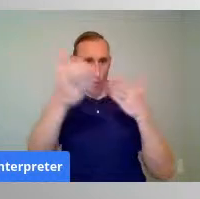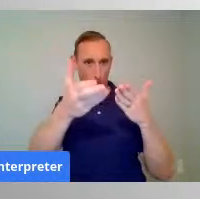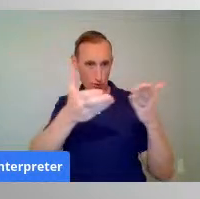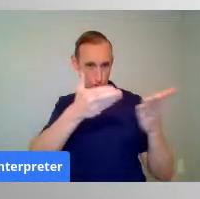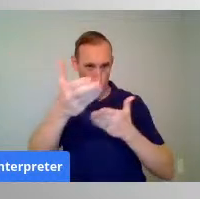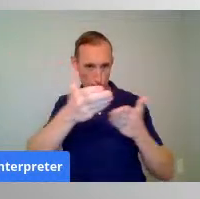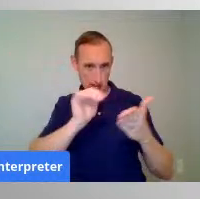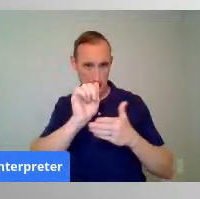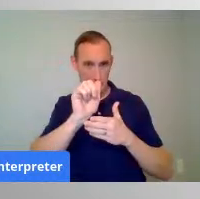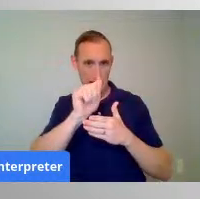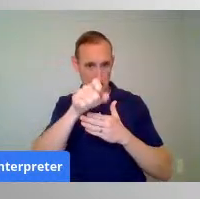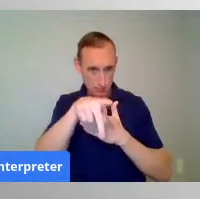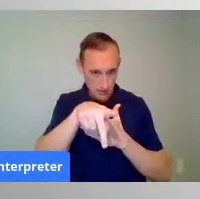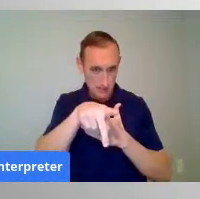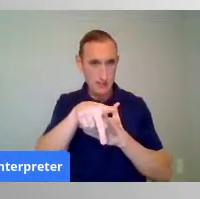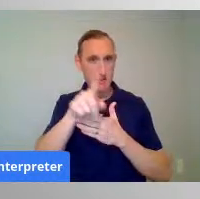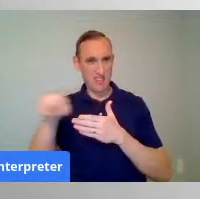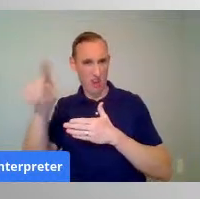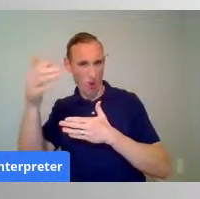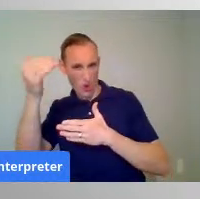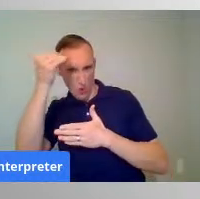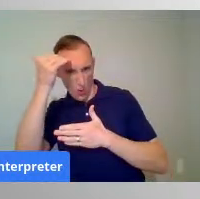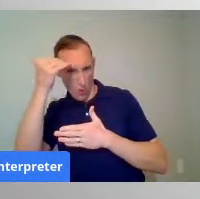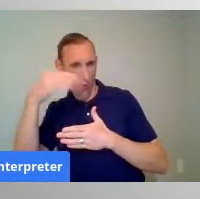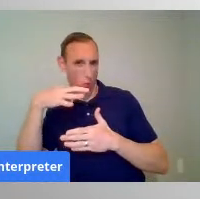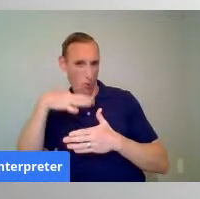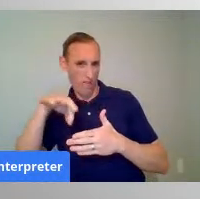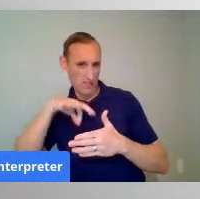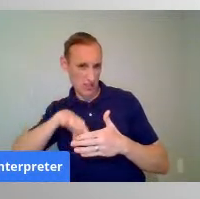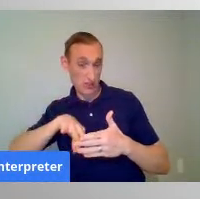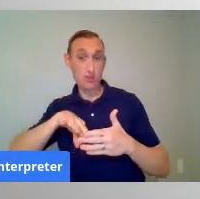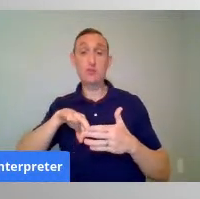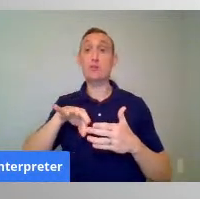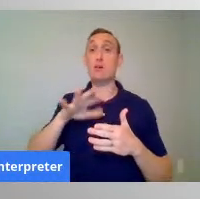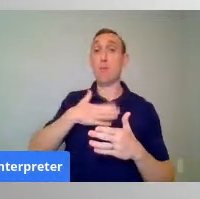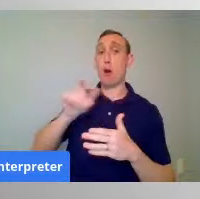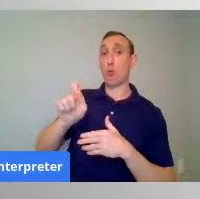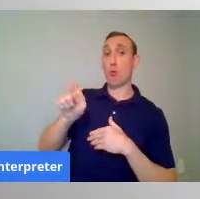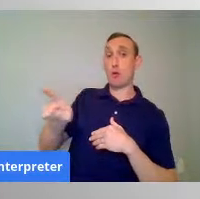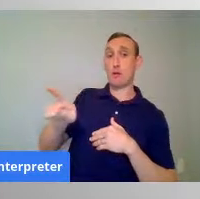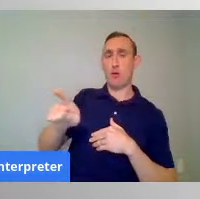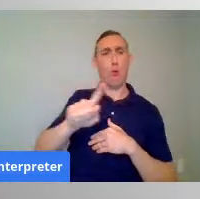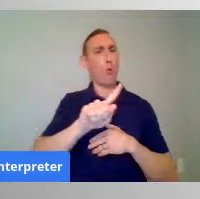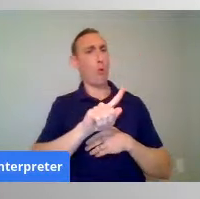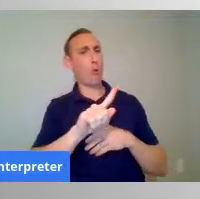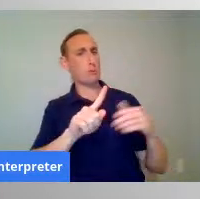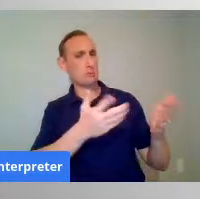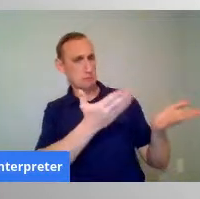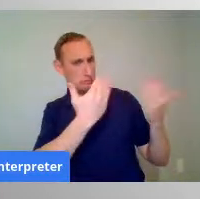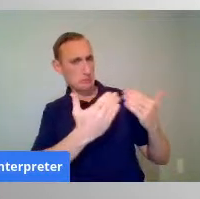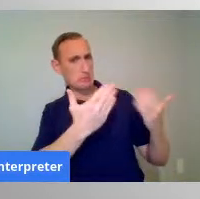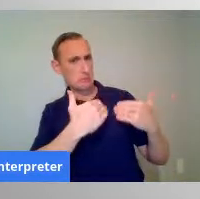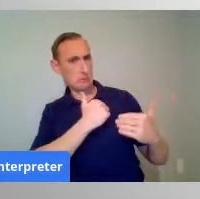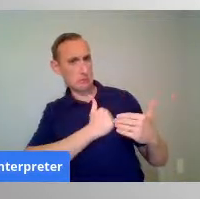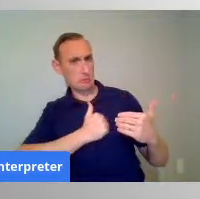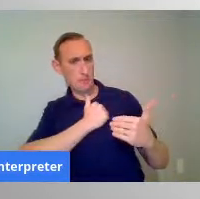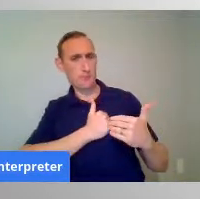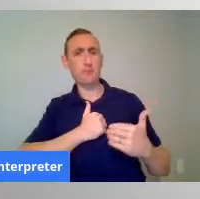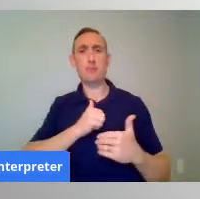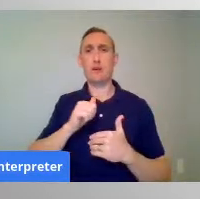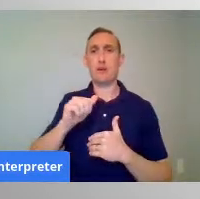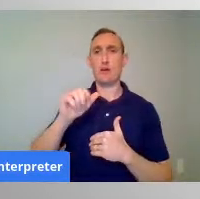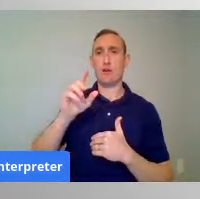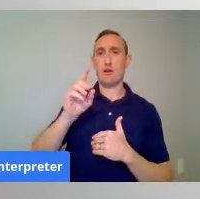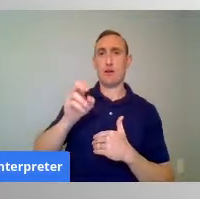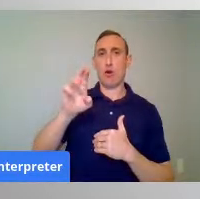vendor. And I'll my question was, Mr. Davis's question. I'm sorry, Dr. Thomas. Oh, no, I'll be really quick because I know I'm